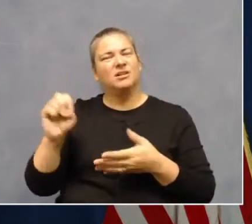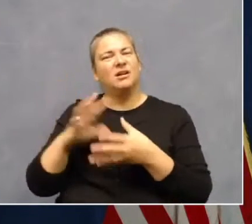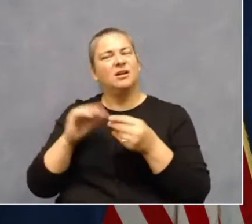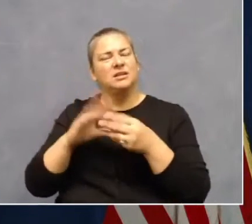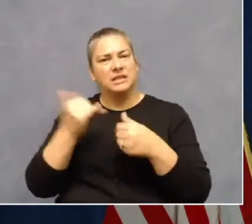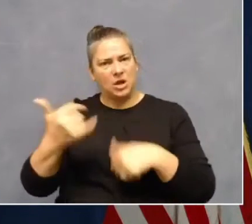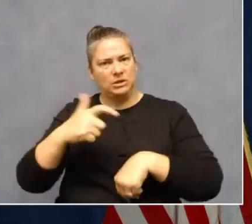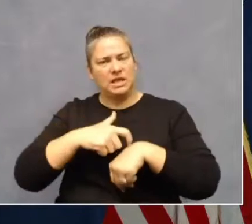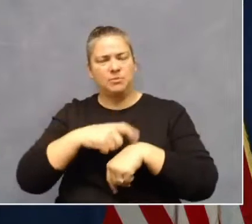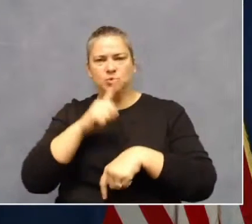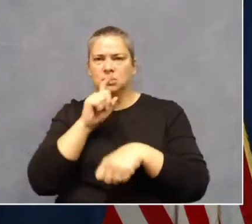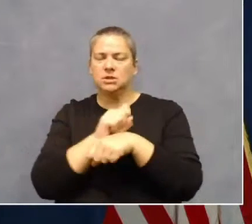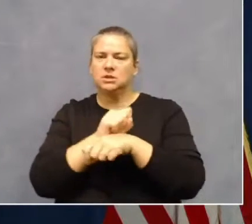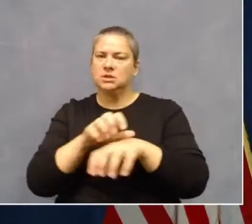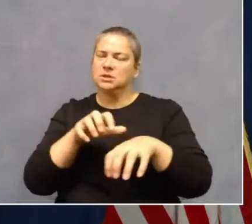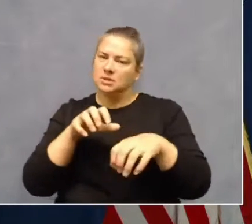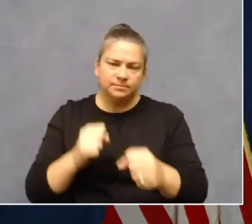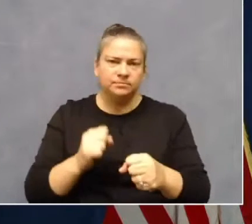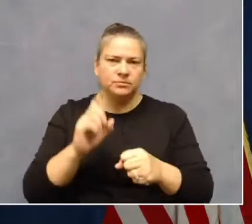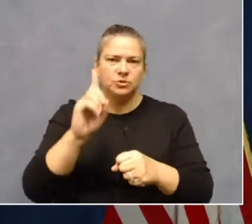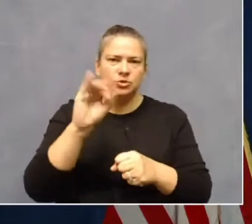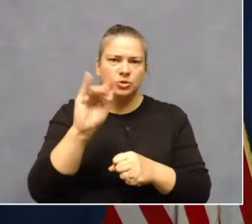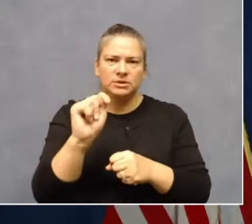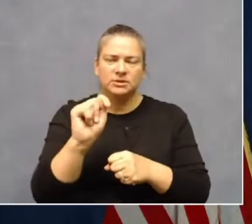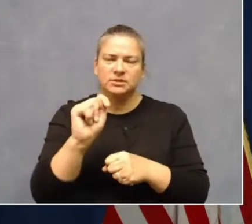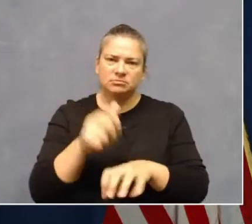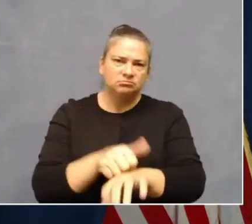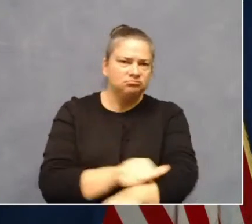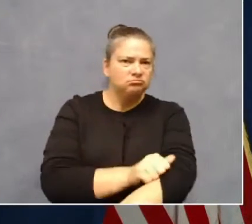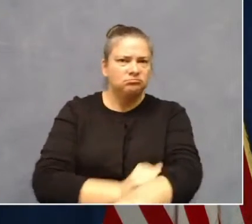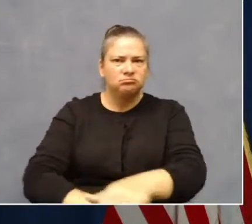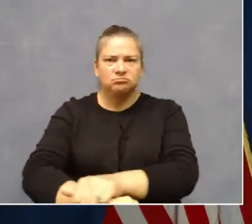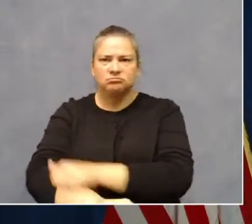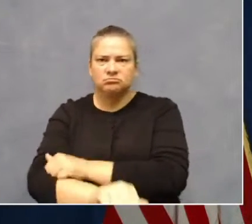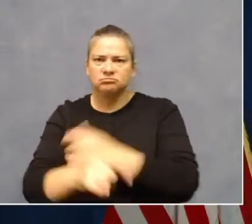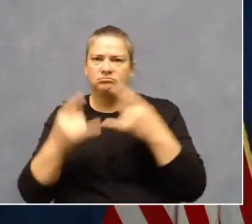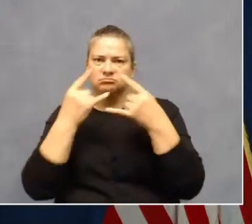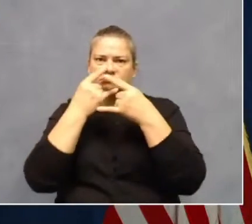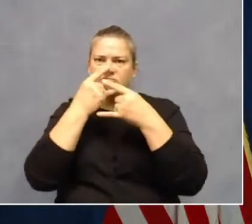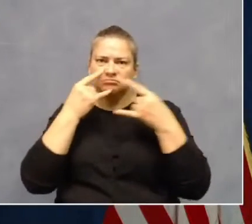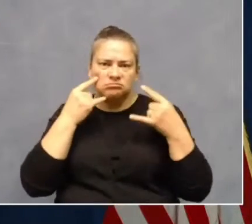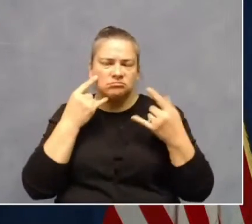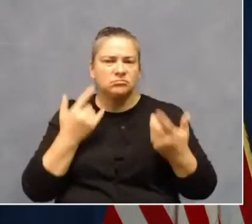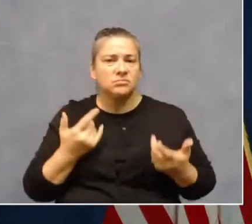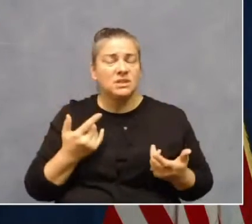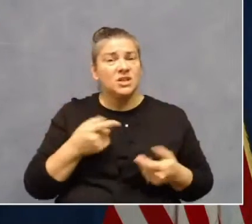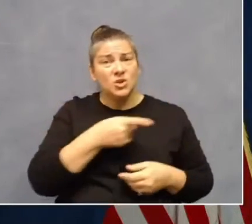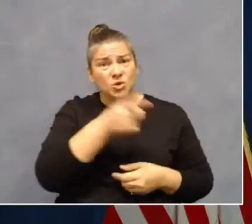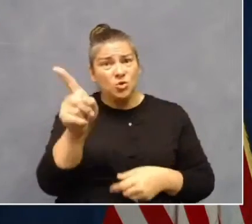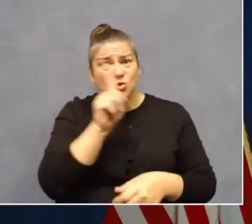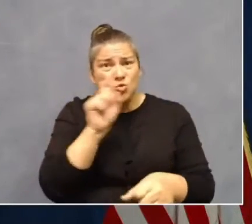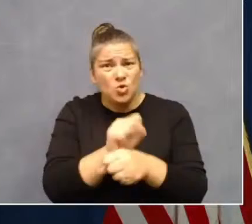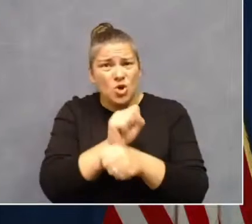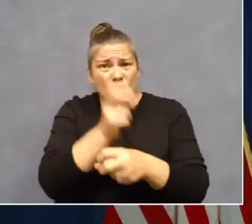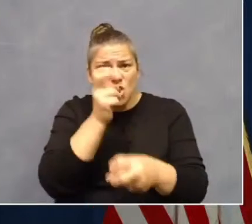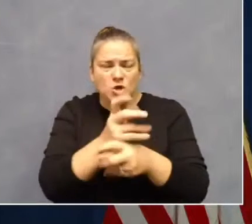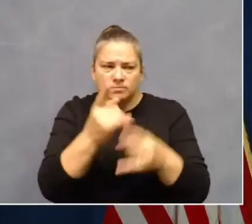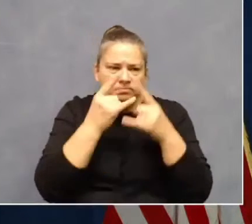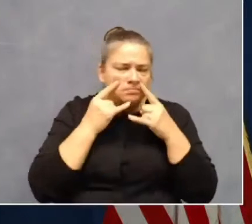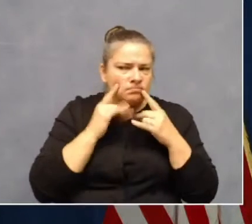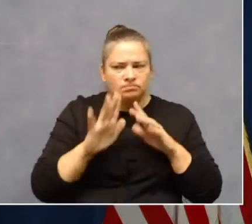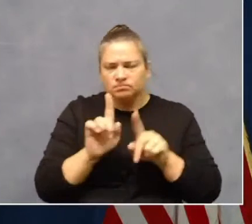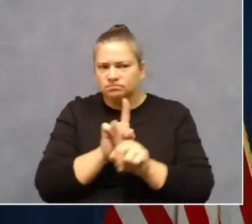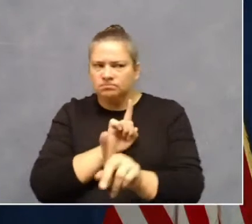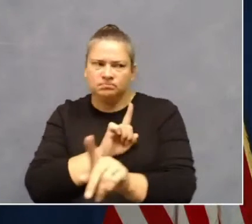it's the time when we need everybody to do better. To those that are working hard and doing their best, thank you, but keep it up and dial